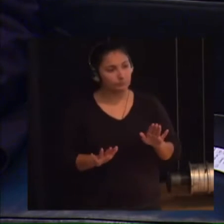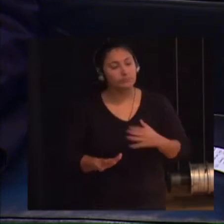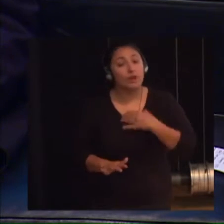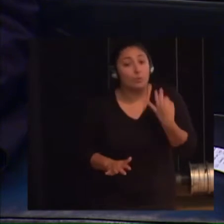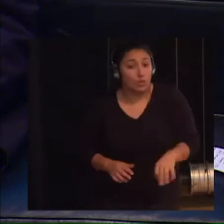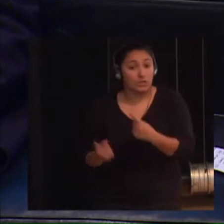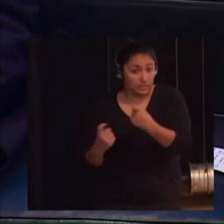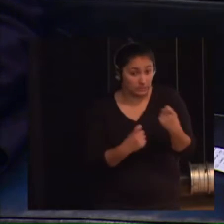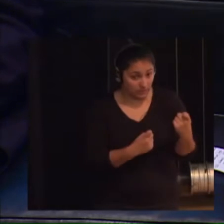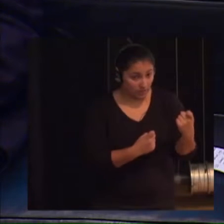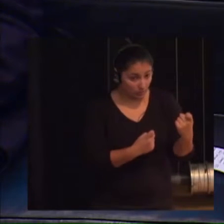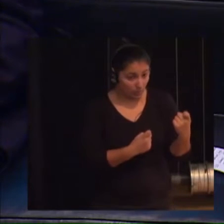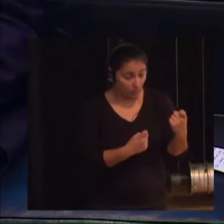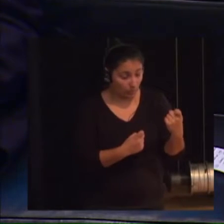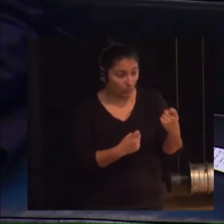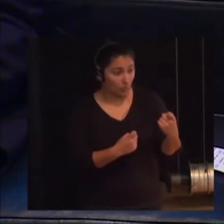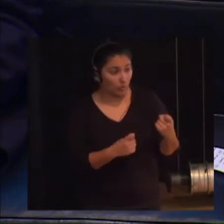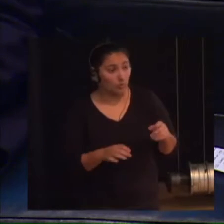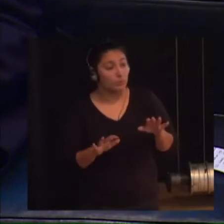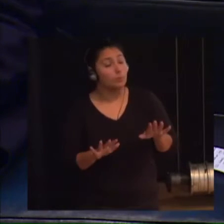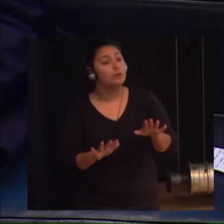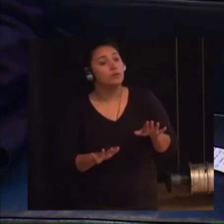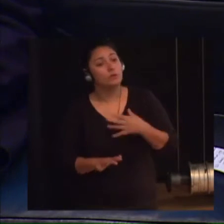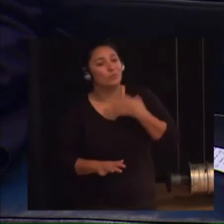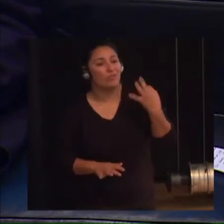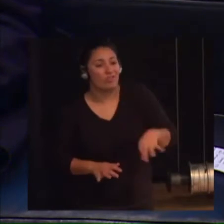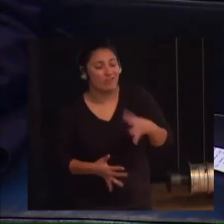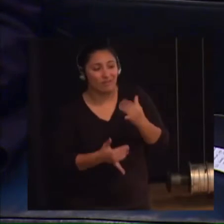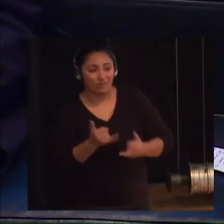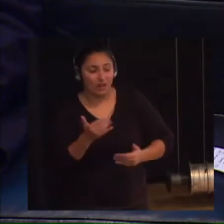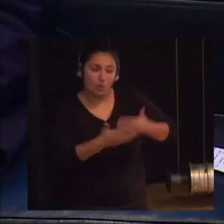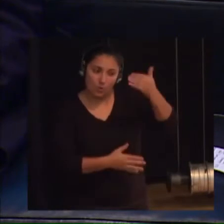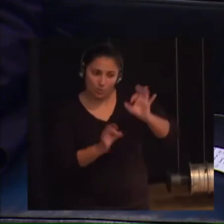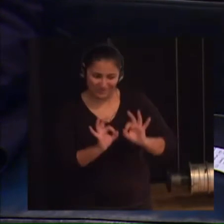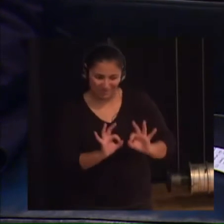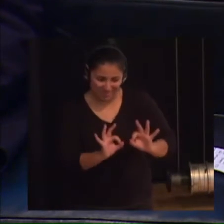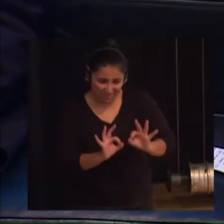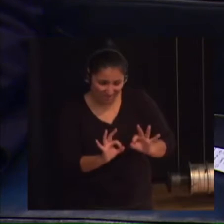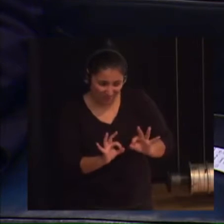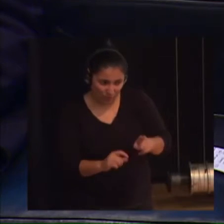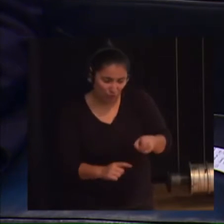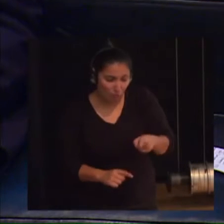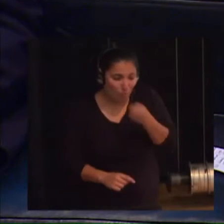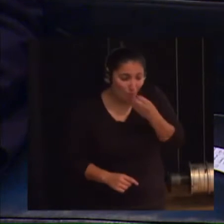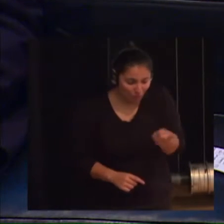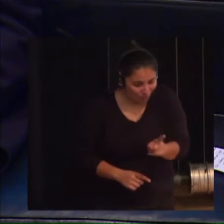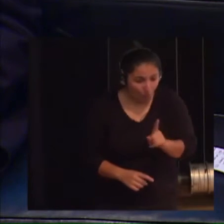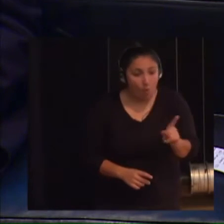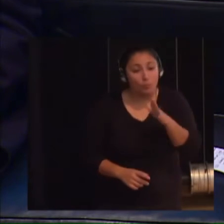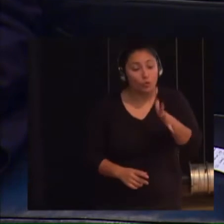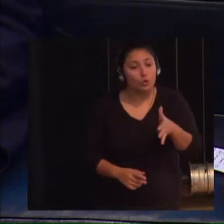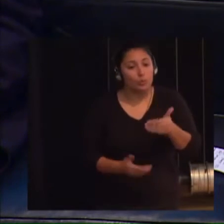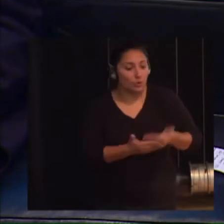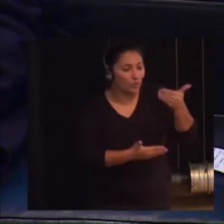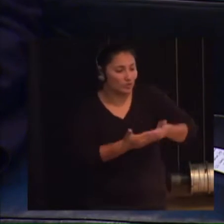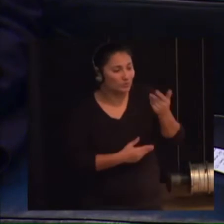specific is that journalism needs just people to go out and poke around and find things, and